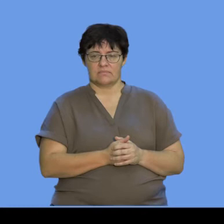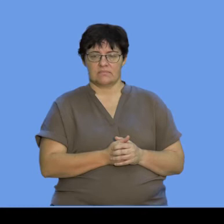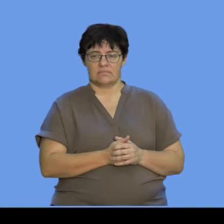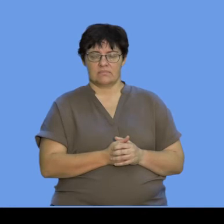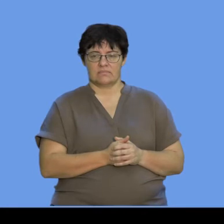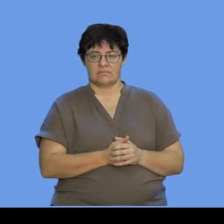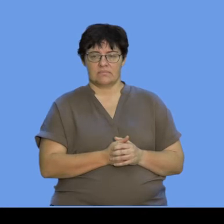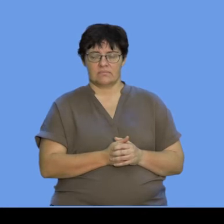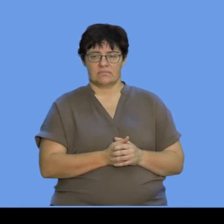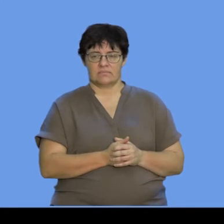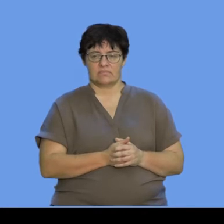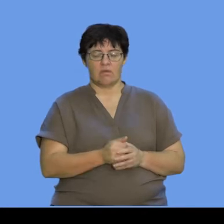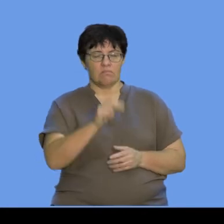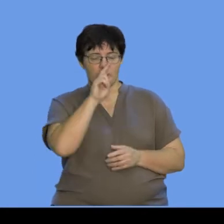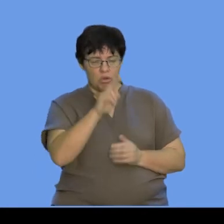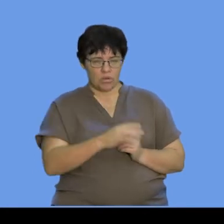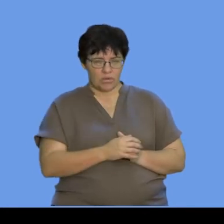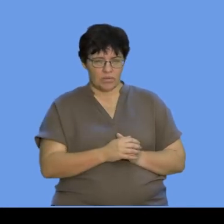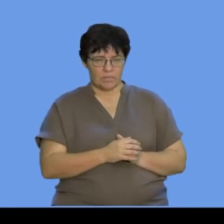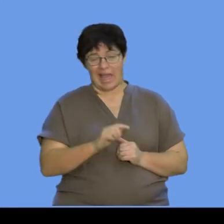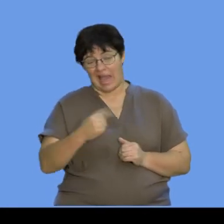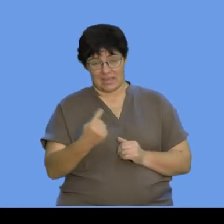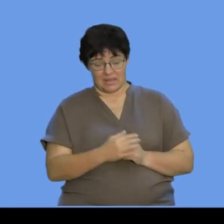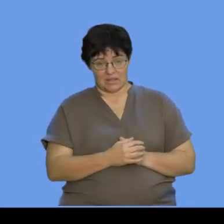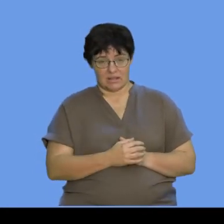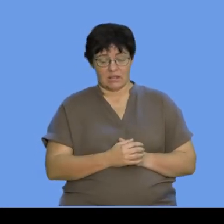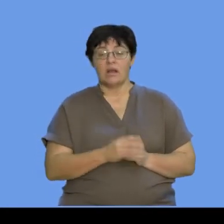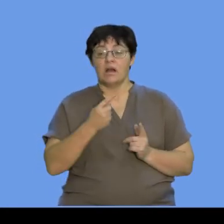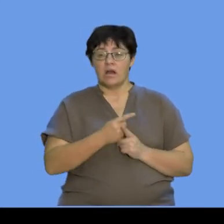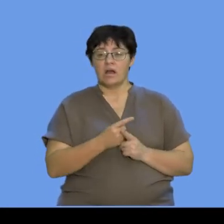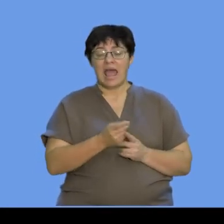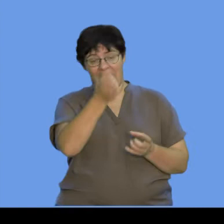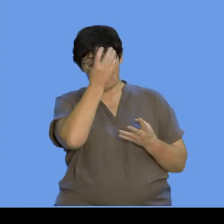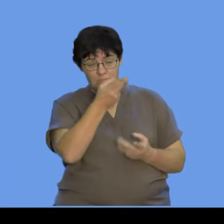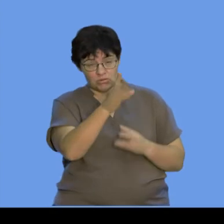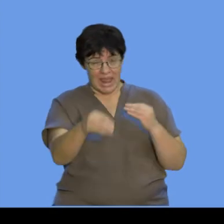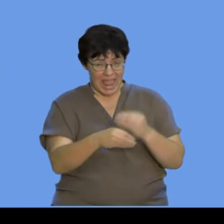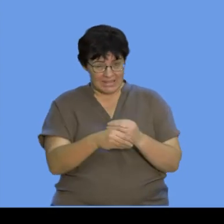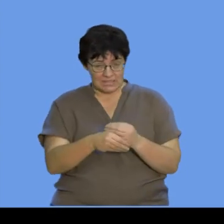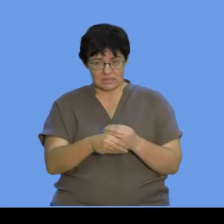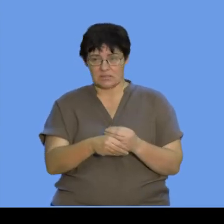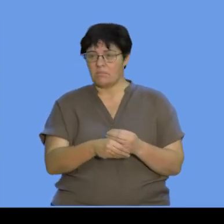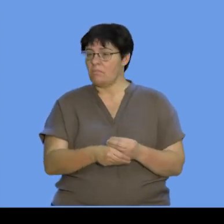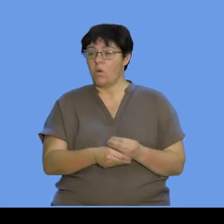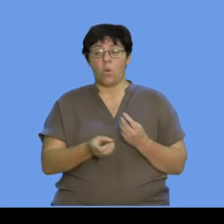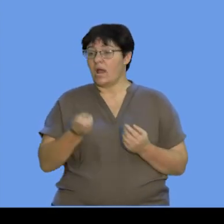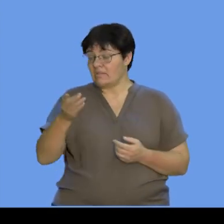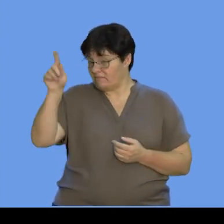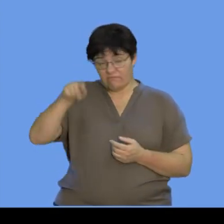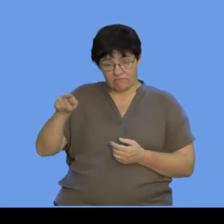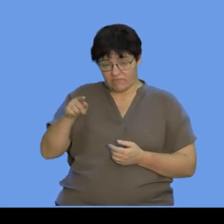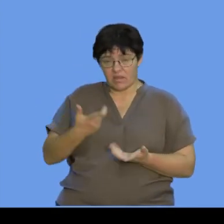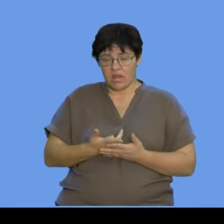Now, let's look at something else, right? So I said, whenever there's some information we need to add, I'm not going to give you